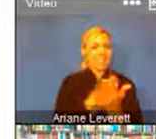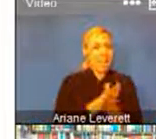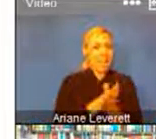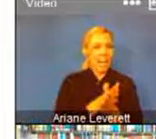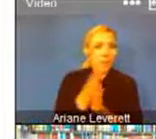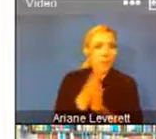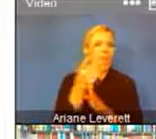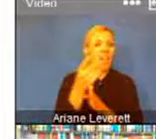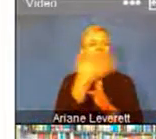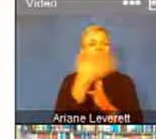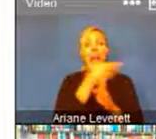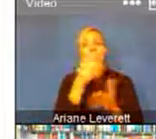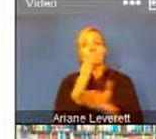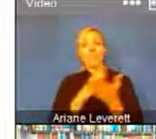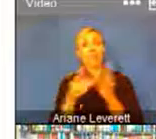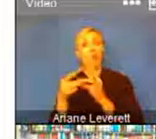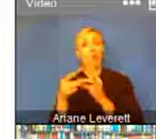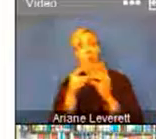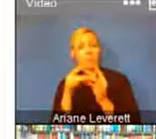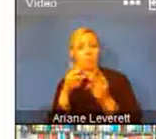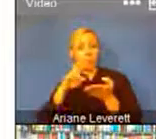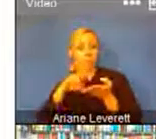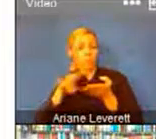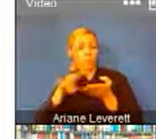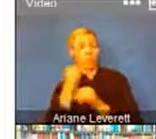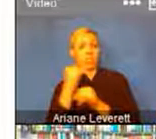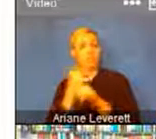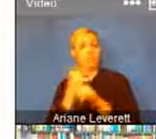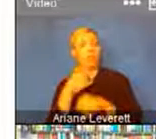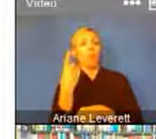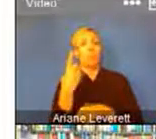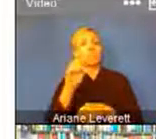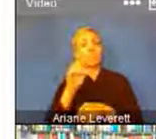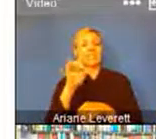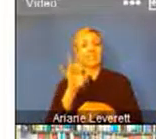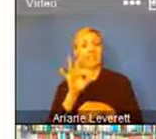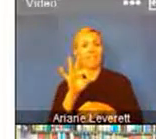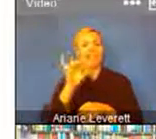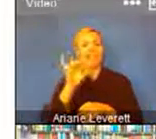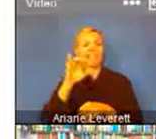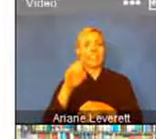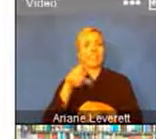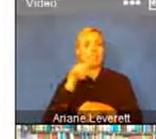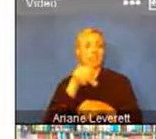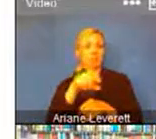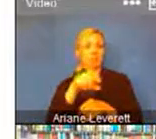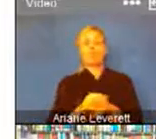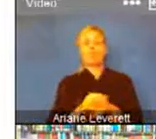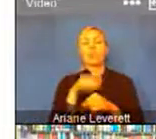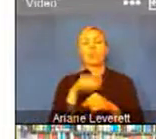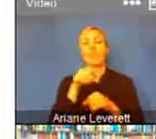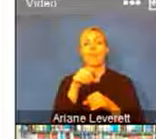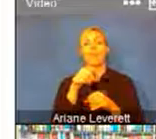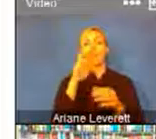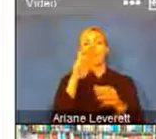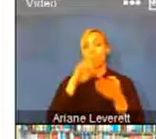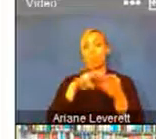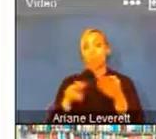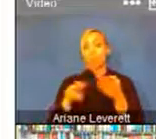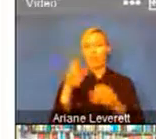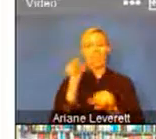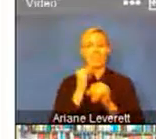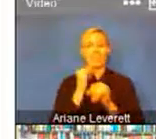others. As from the bilateral organizations, you have also quite many who are active in the